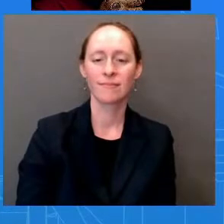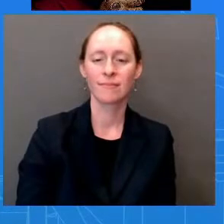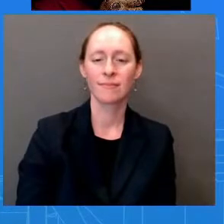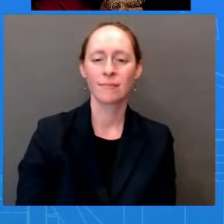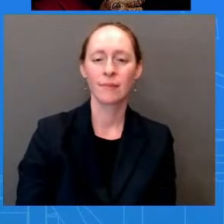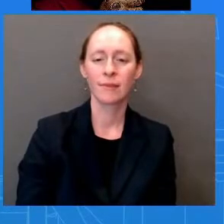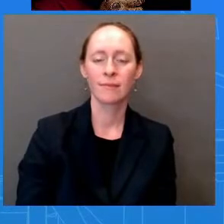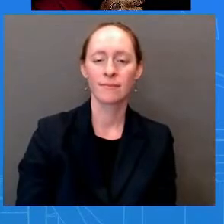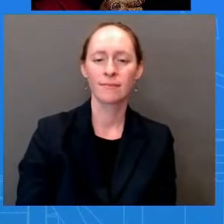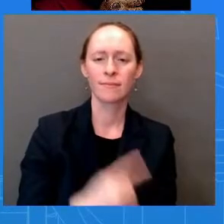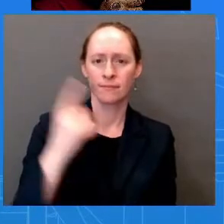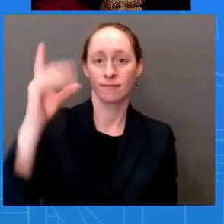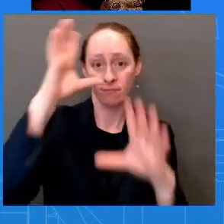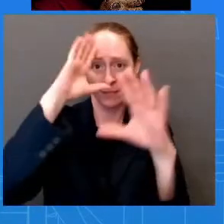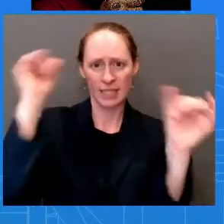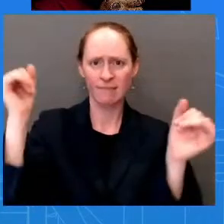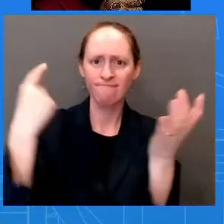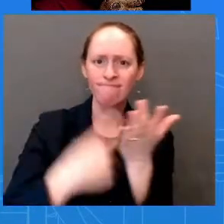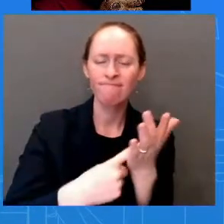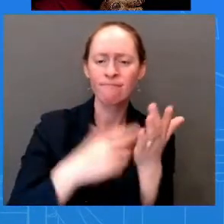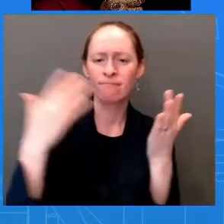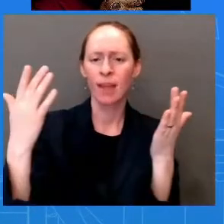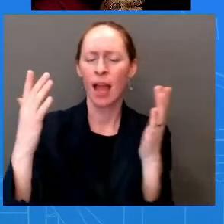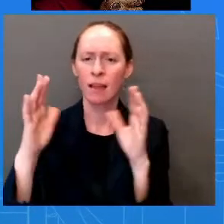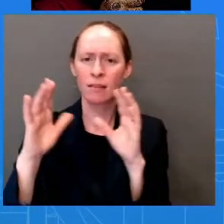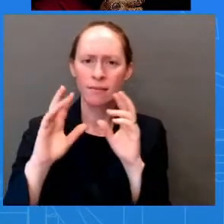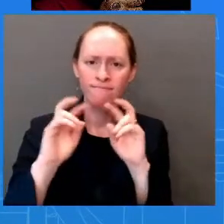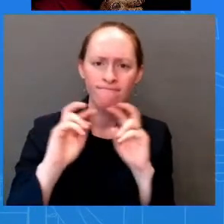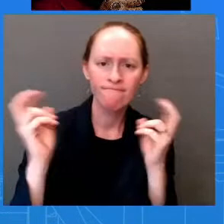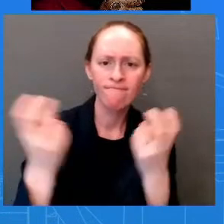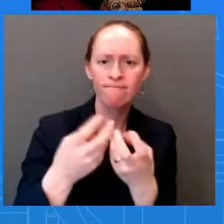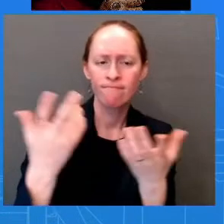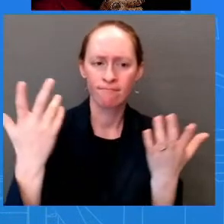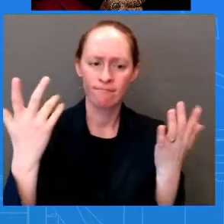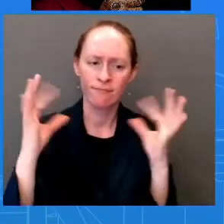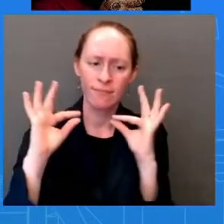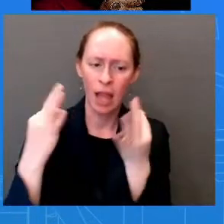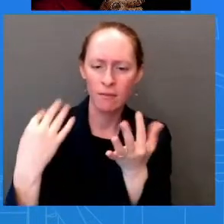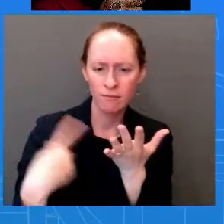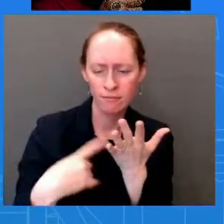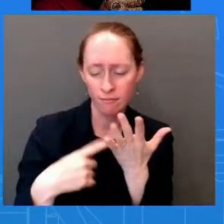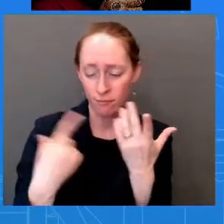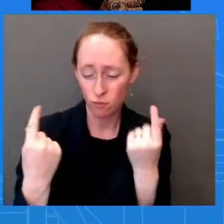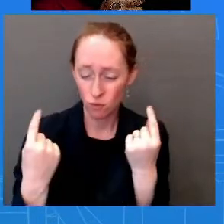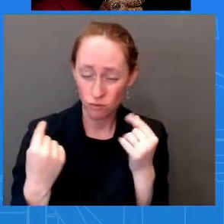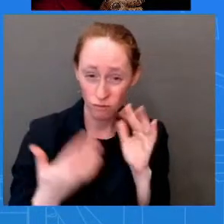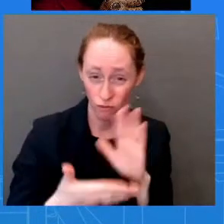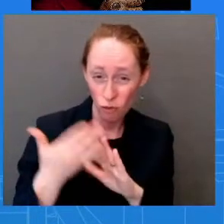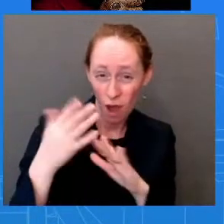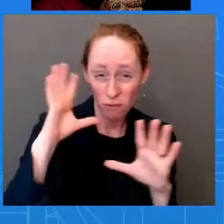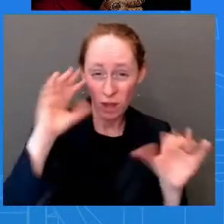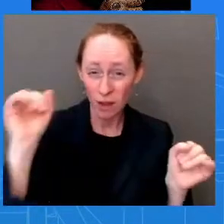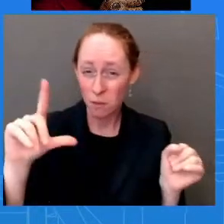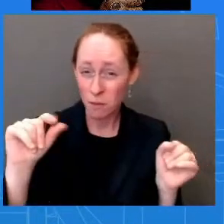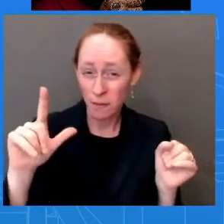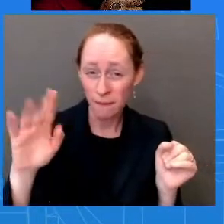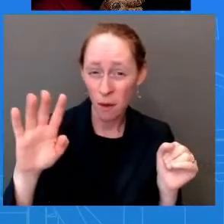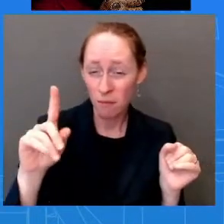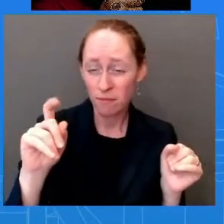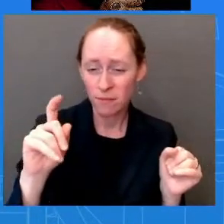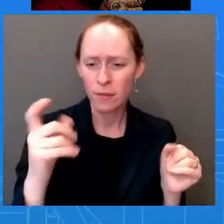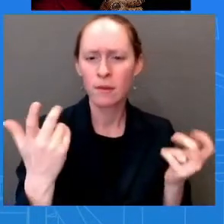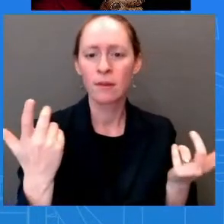for re-election in 2024. Can you give us any insights into what those discussions will look like over the Thanksgiving holiday in particular? So I'm going to be careful here.